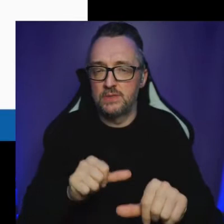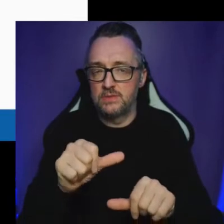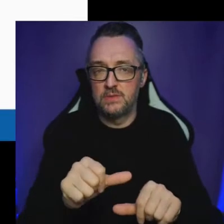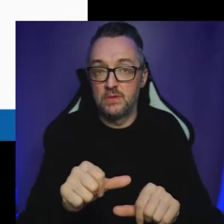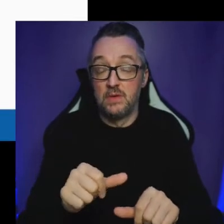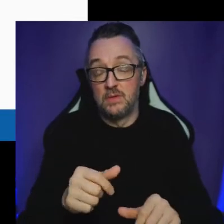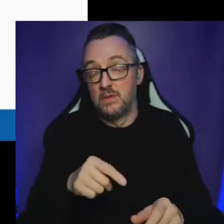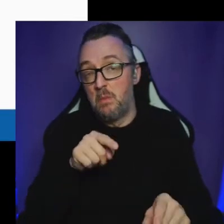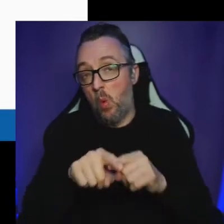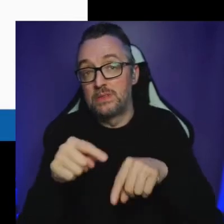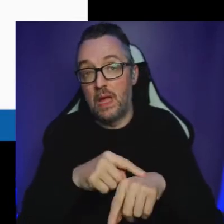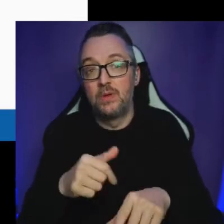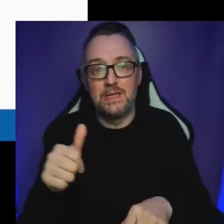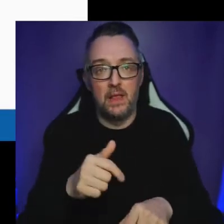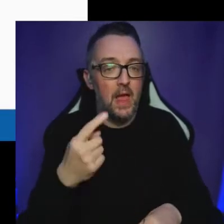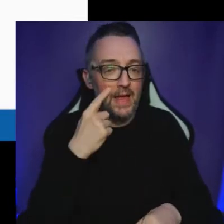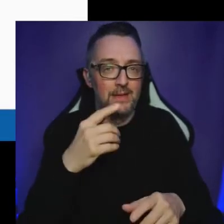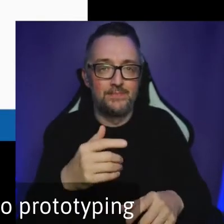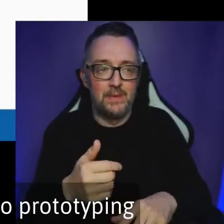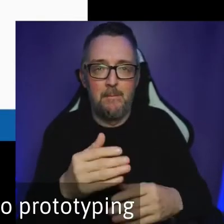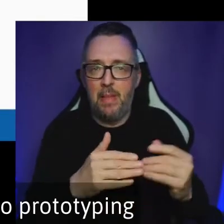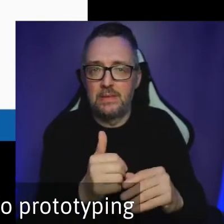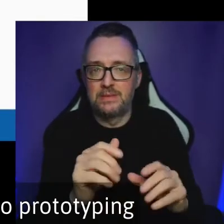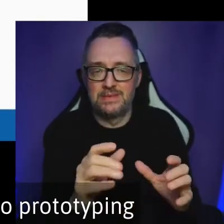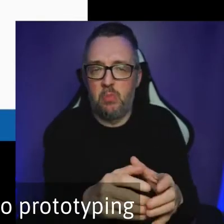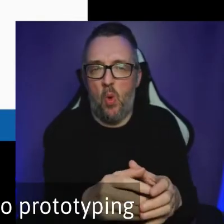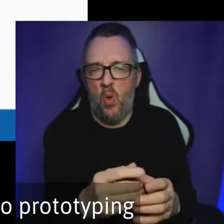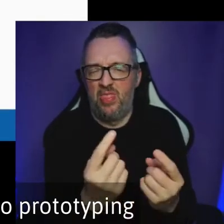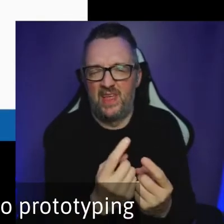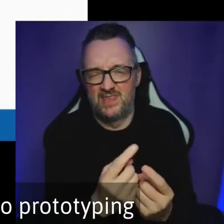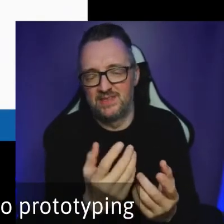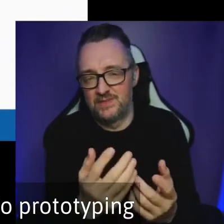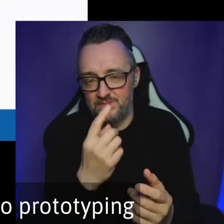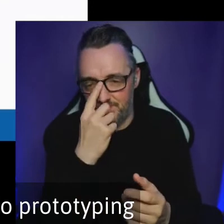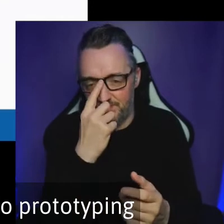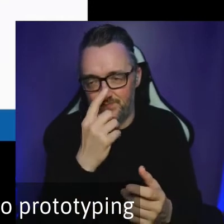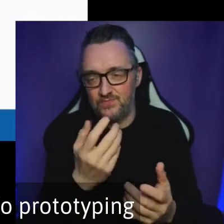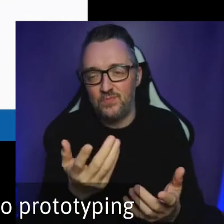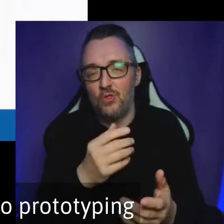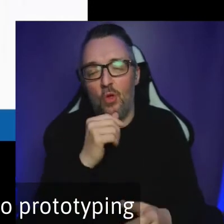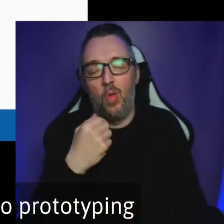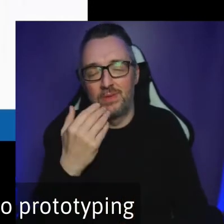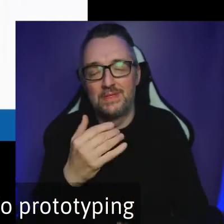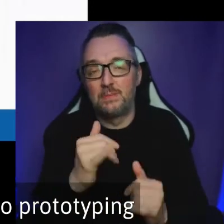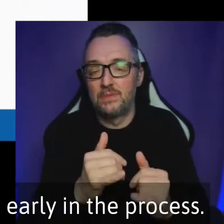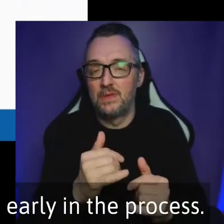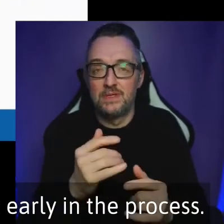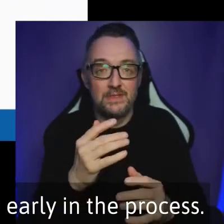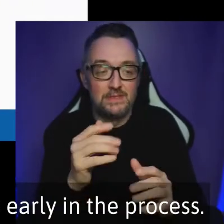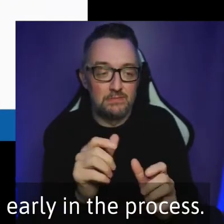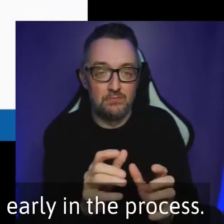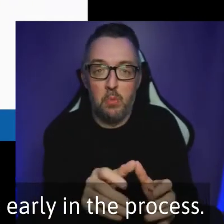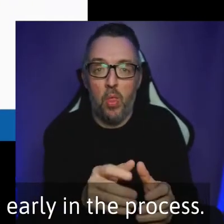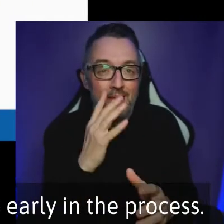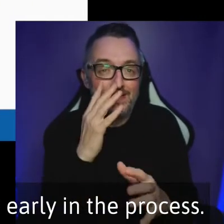do prototyping. Well, actually, okay. So in some cases we do prototyping so that we're